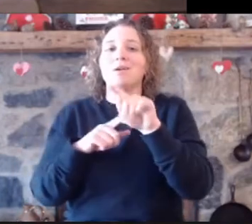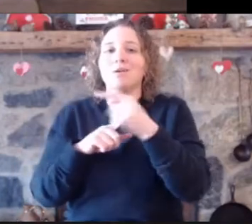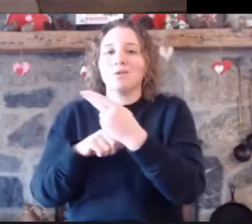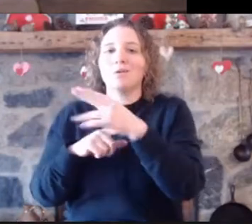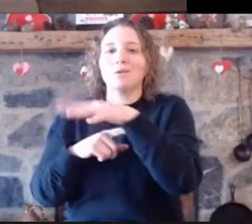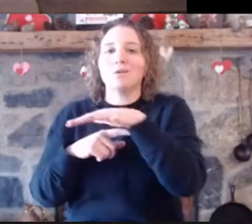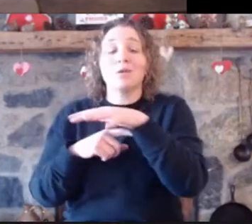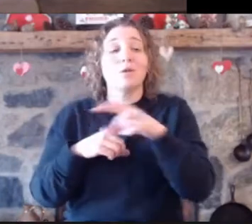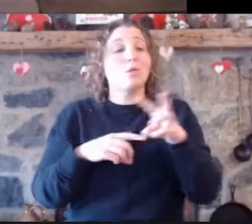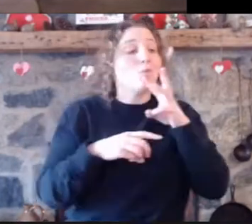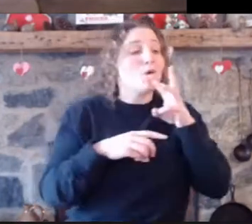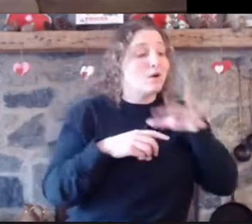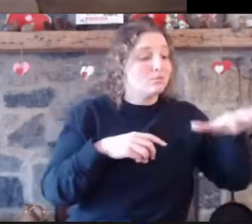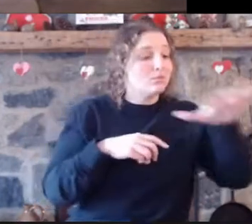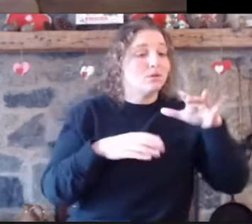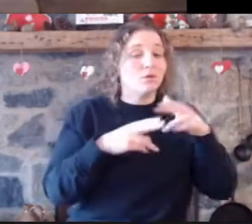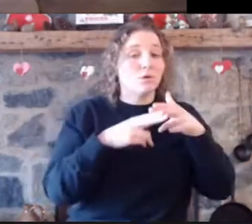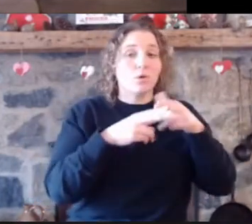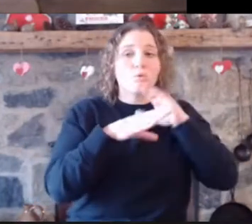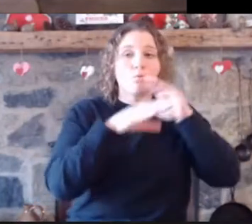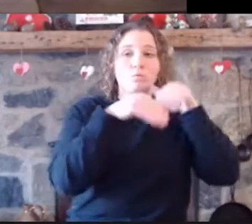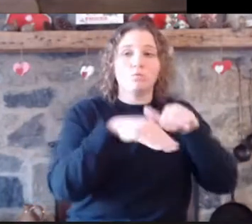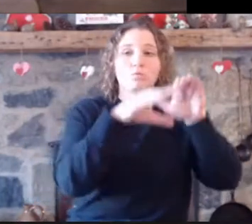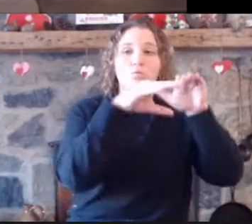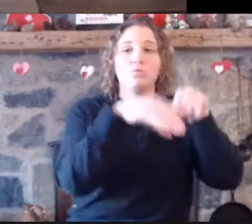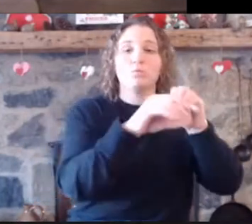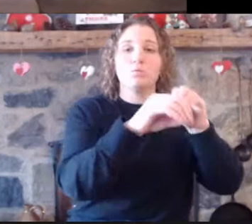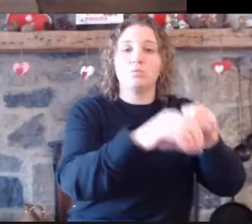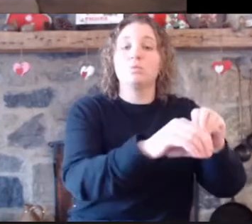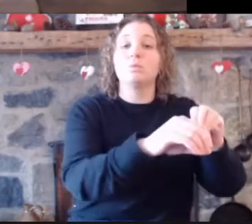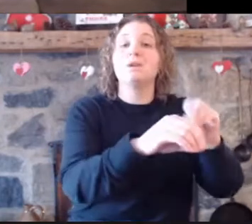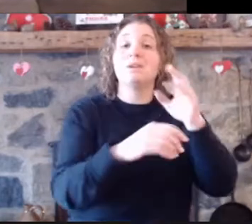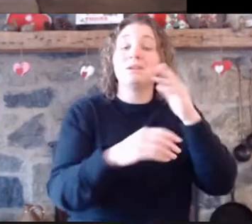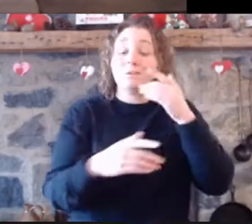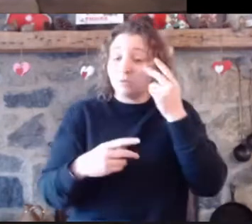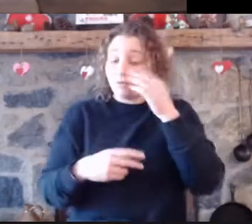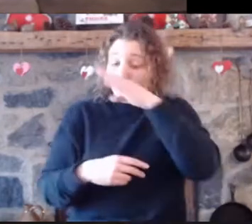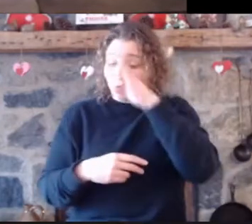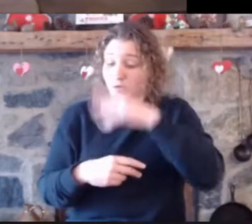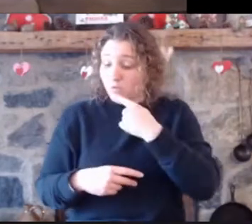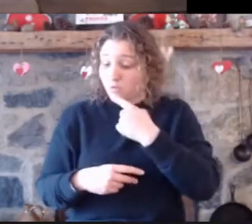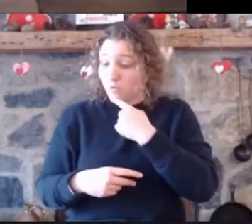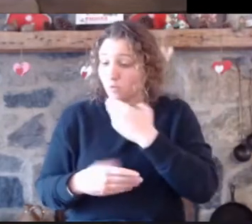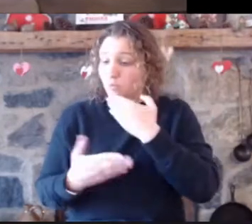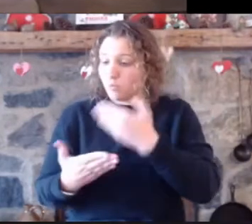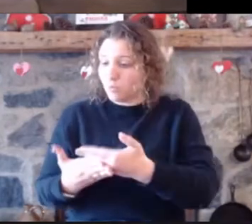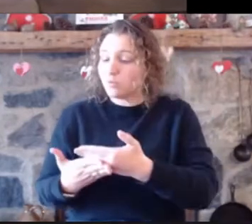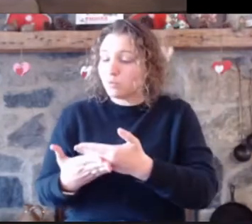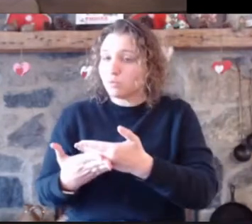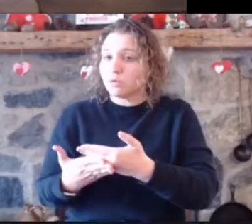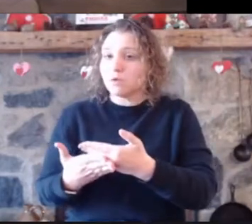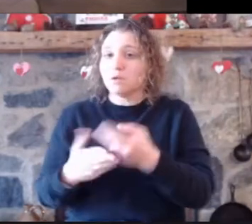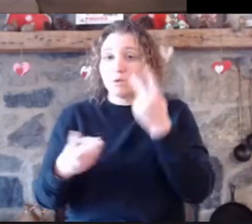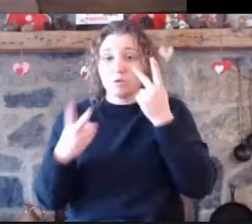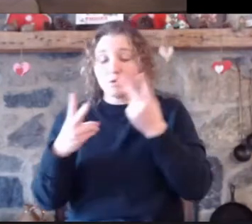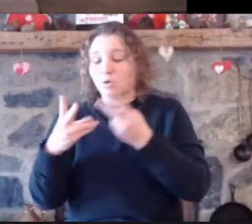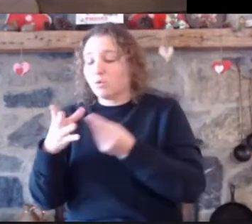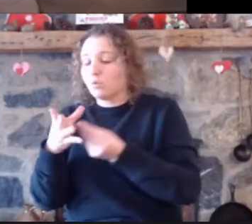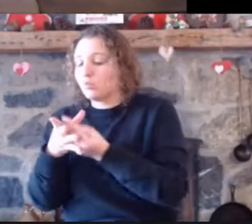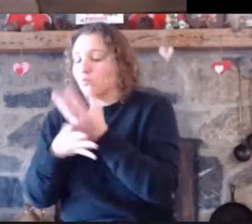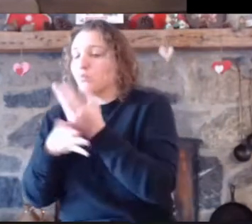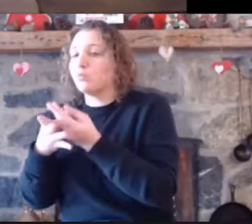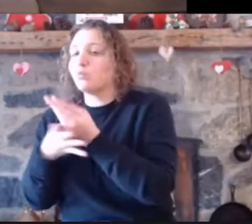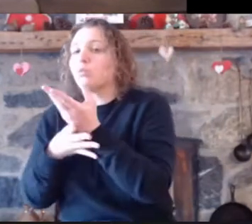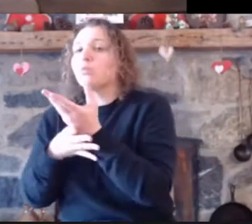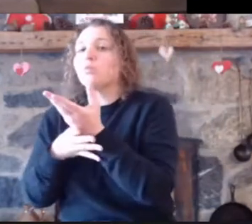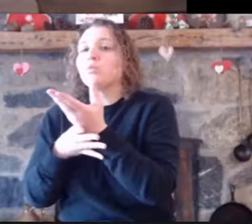seas. And God saw that it was good. And God said, "Let the earth bring forth grass, and the herb yielding seed, and